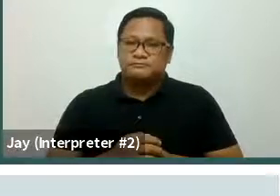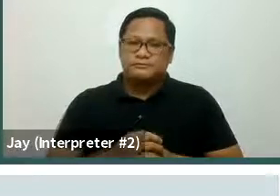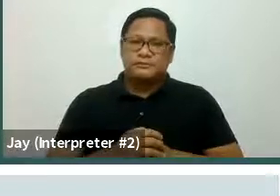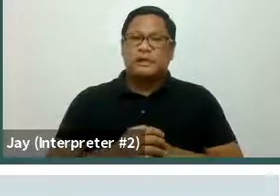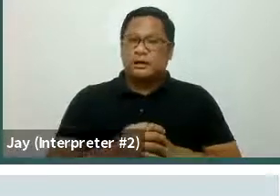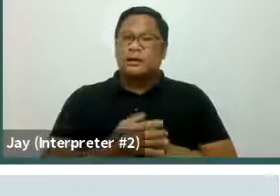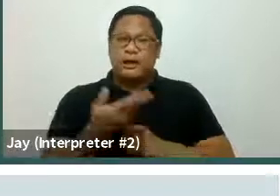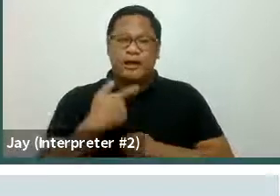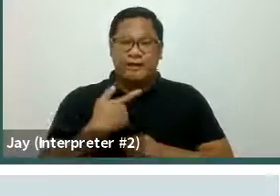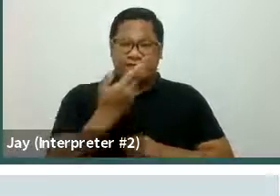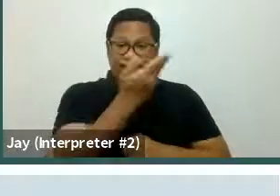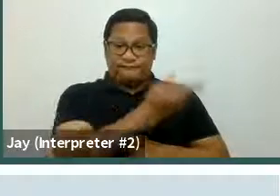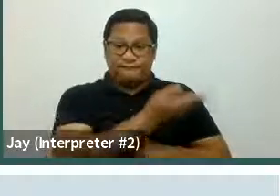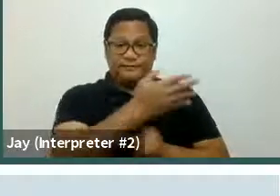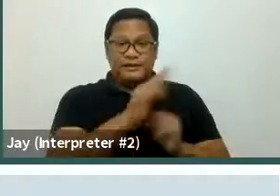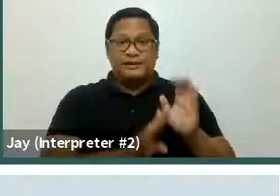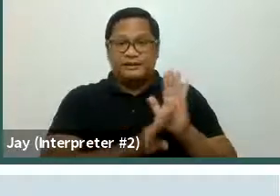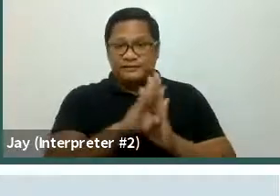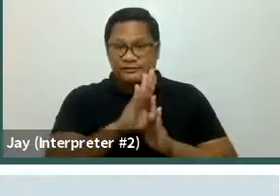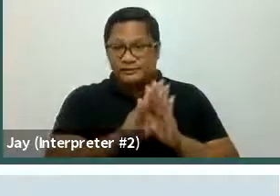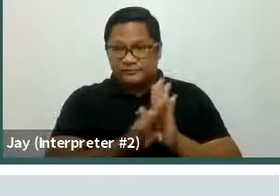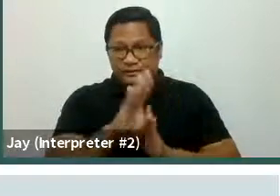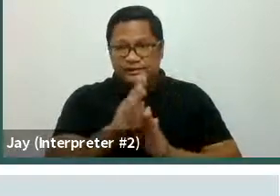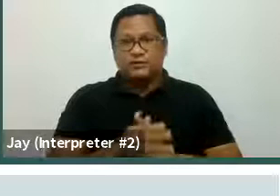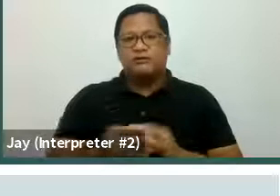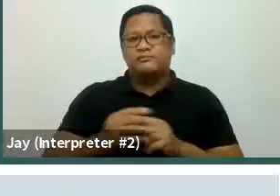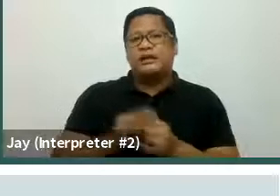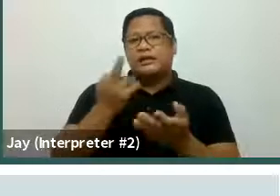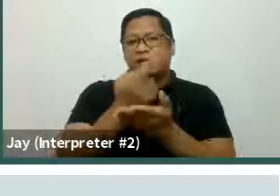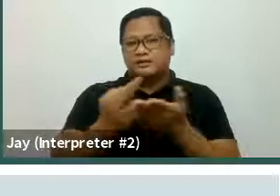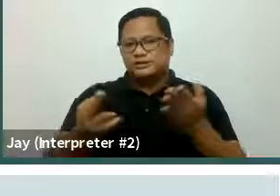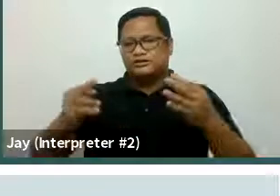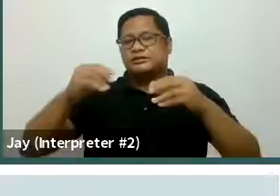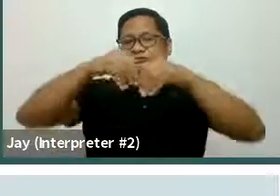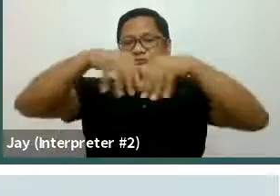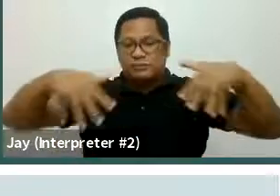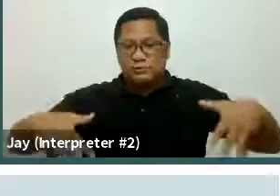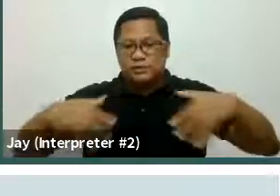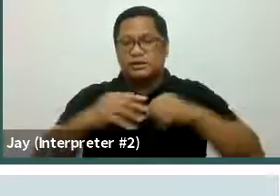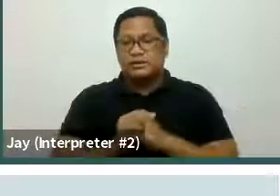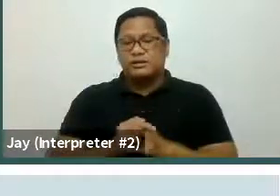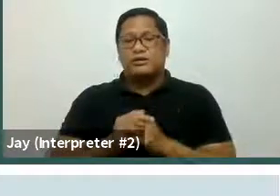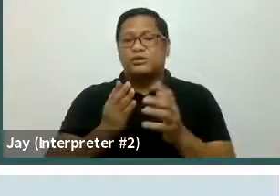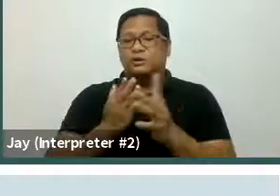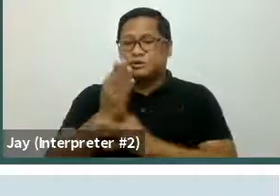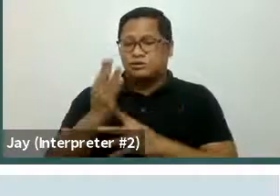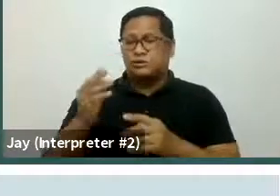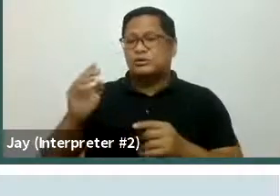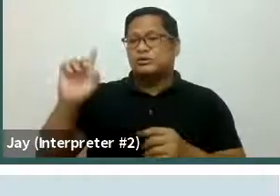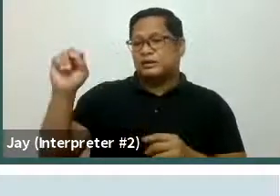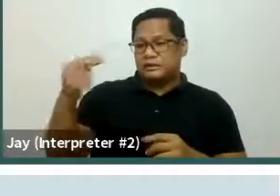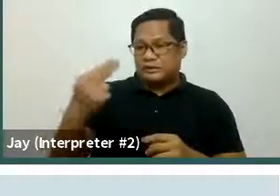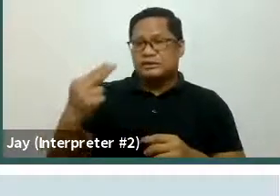So we have developed the resource stratified framework. This was done by the Health Facility Development Bureau of the Department of